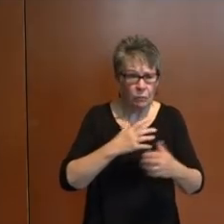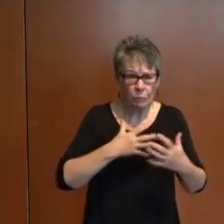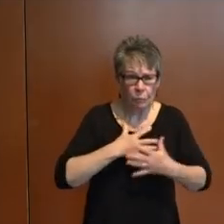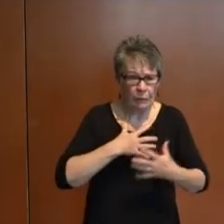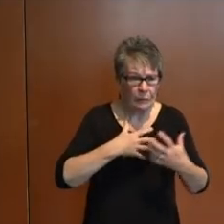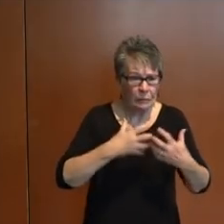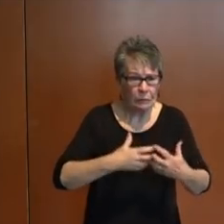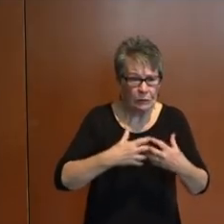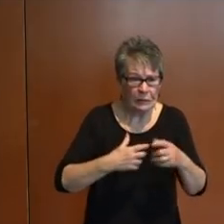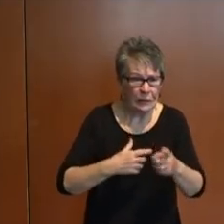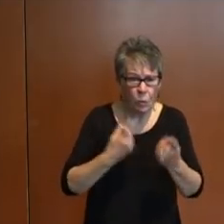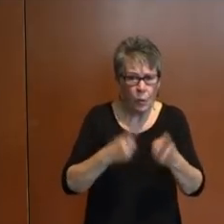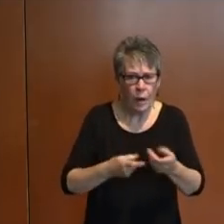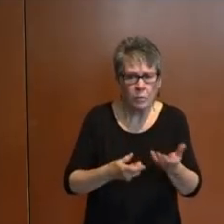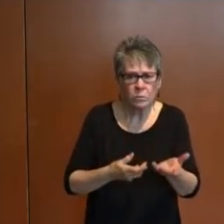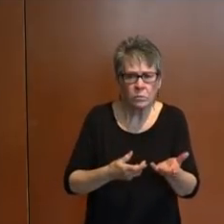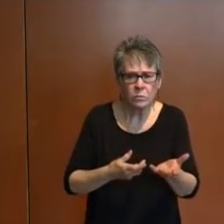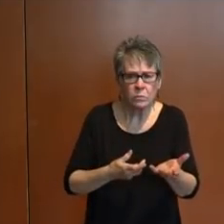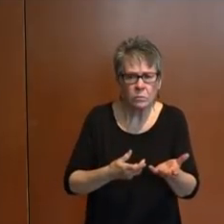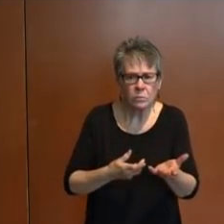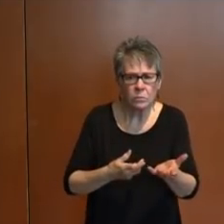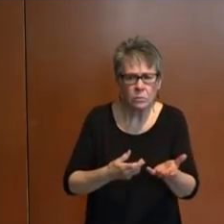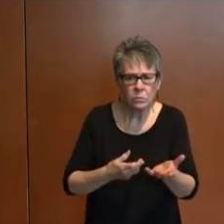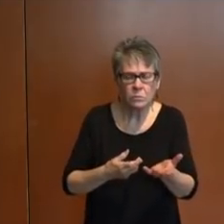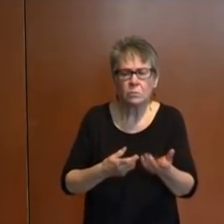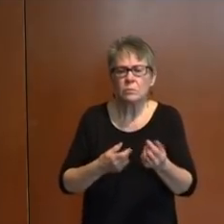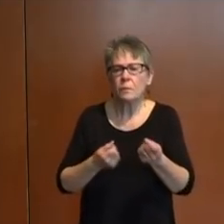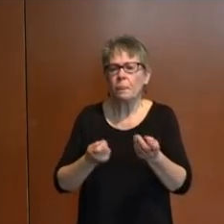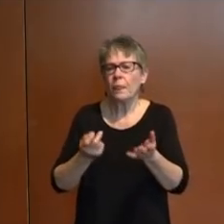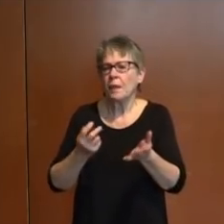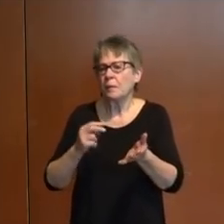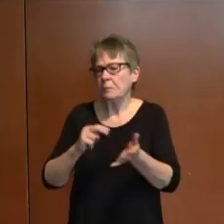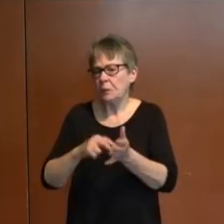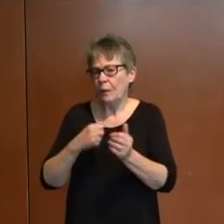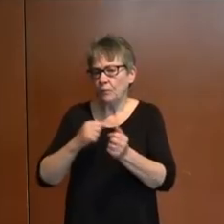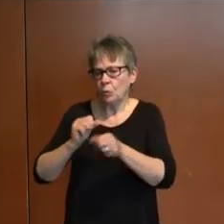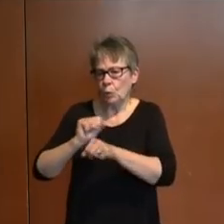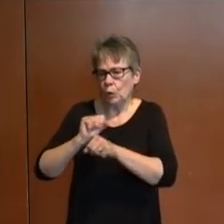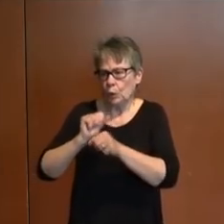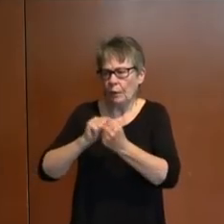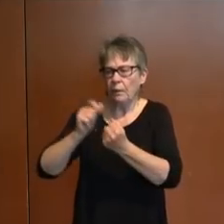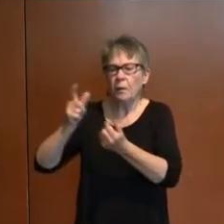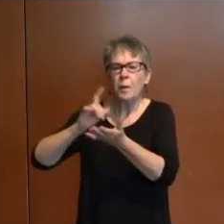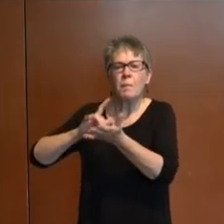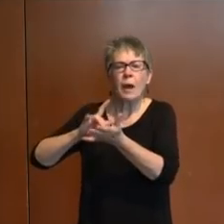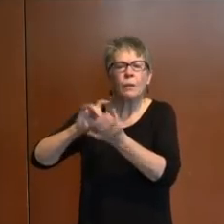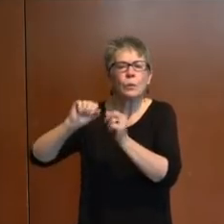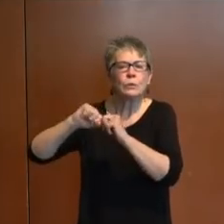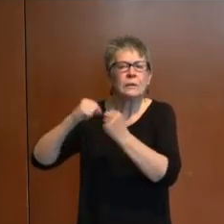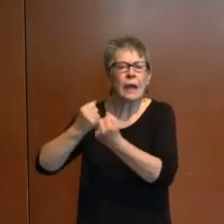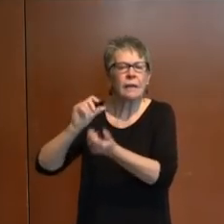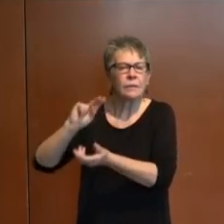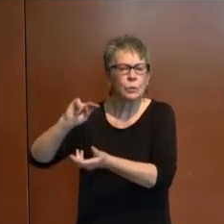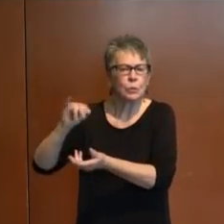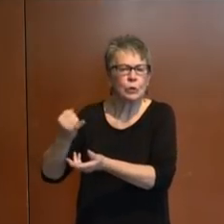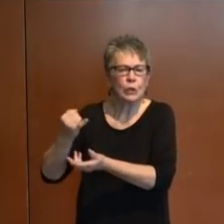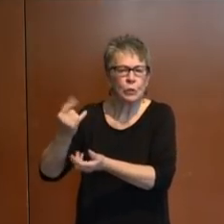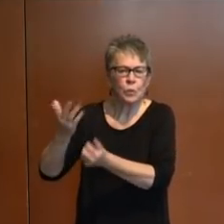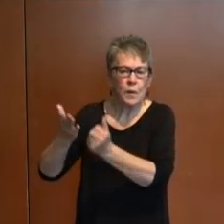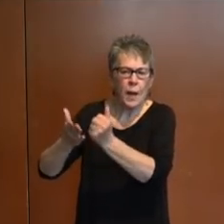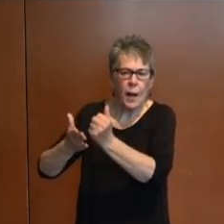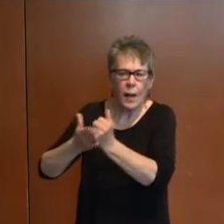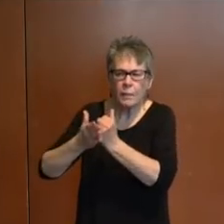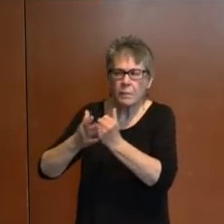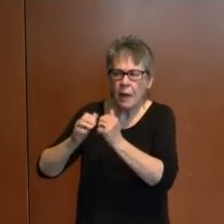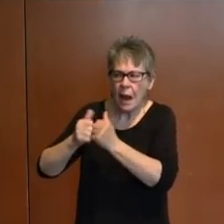the Medical Society of New Jersey. Dr. Bresnitz is putting together an advisory committee of which they will